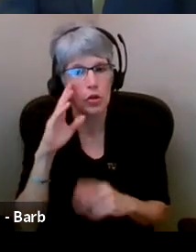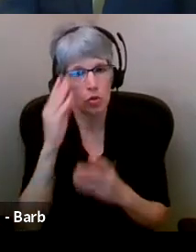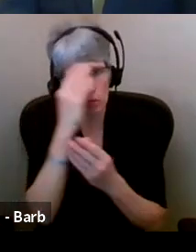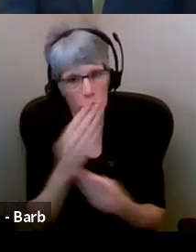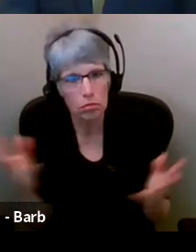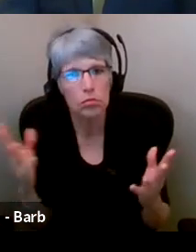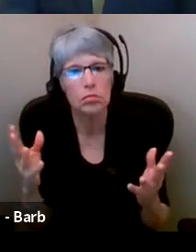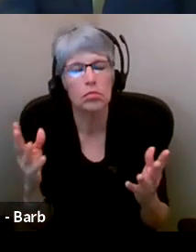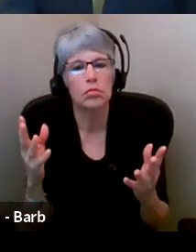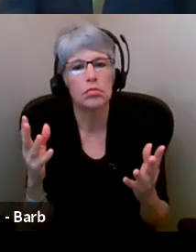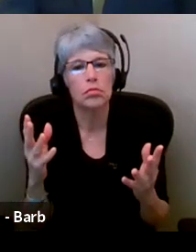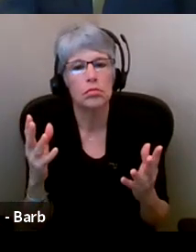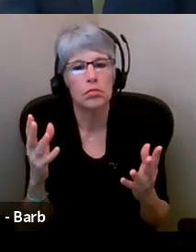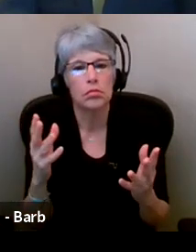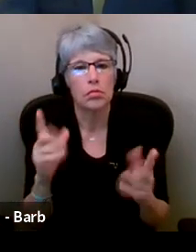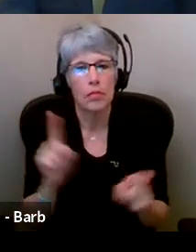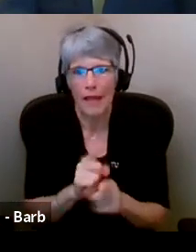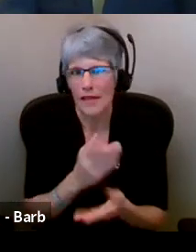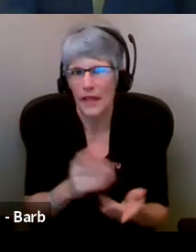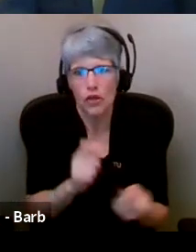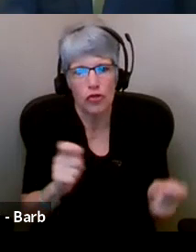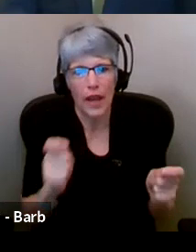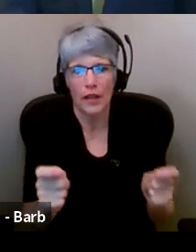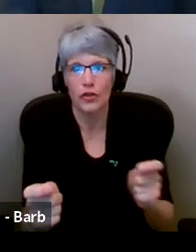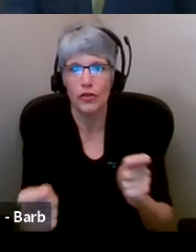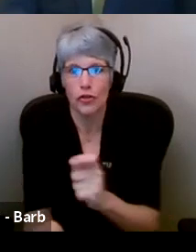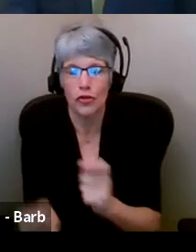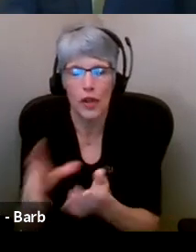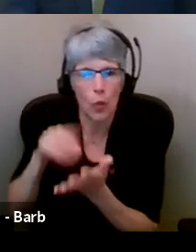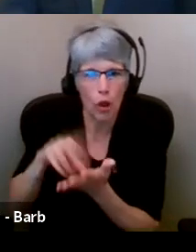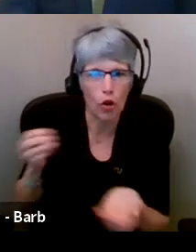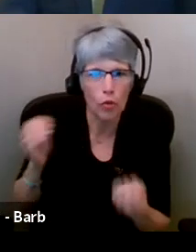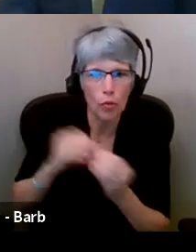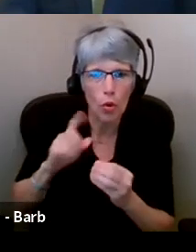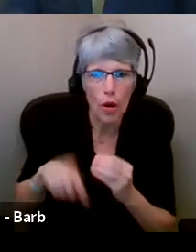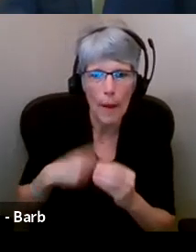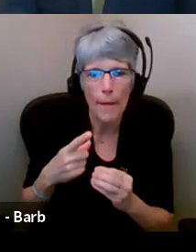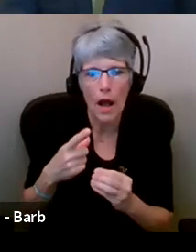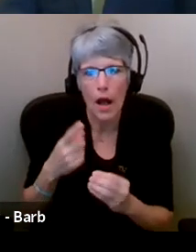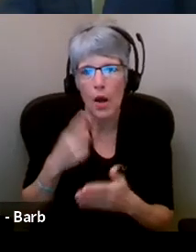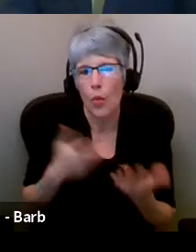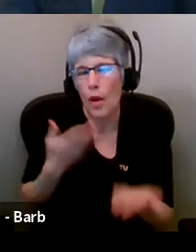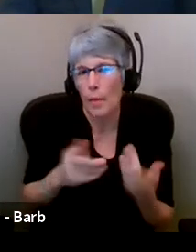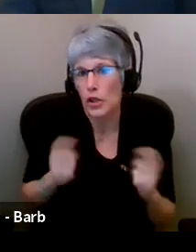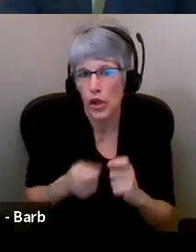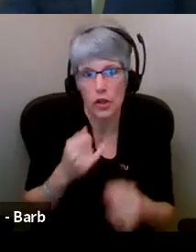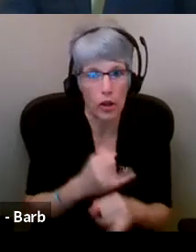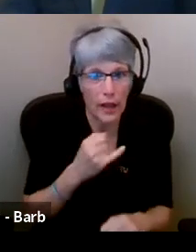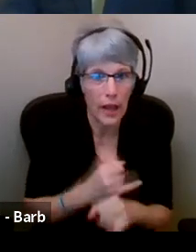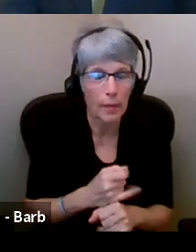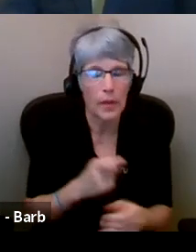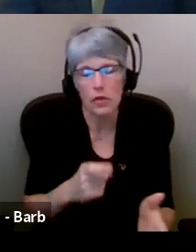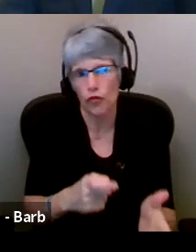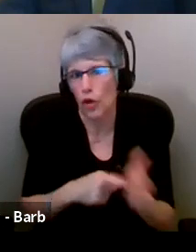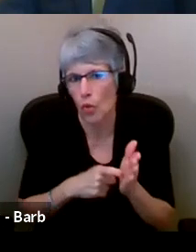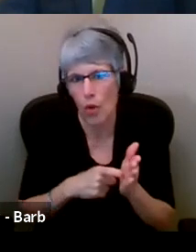as particularly as status changes and when we learn more about what might be changing on campus or what those requirements might be.